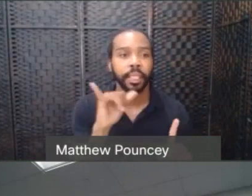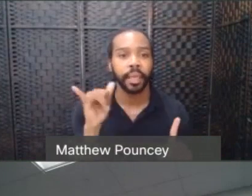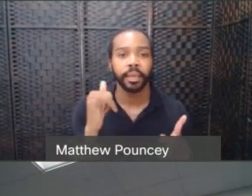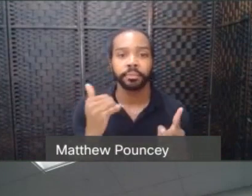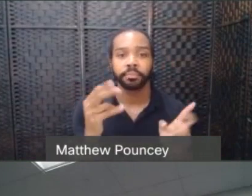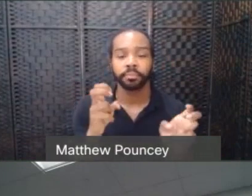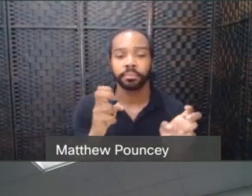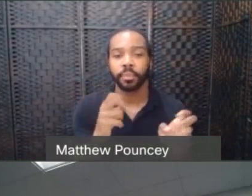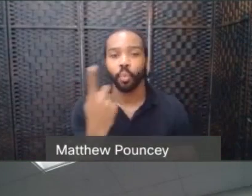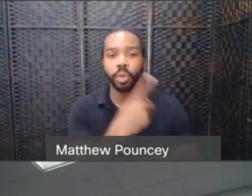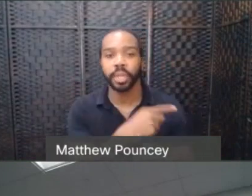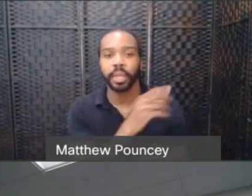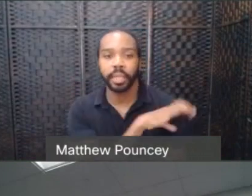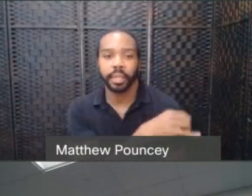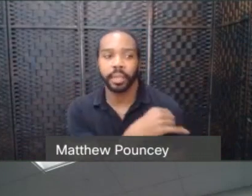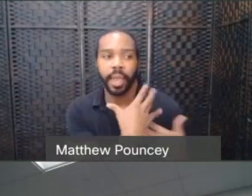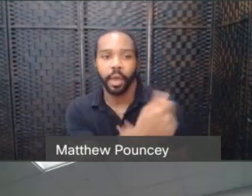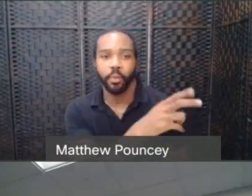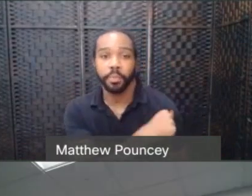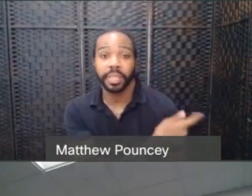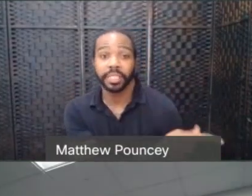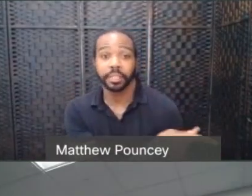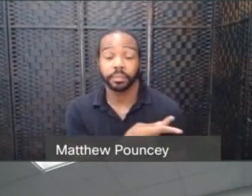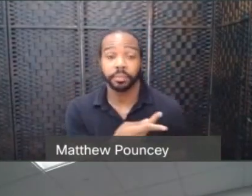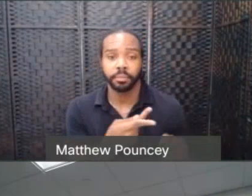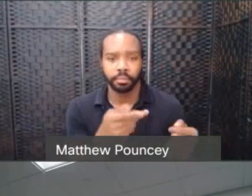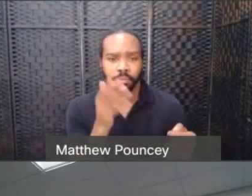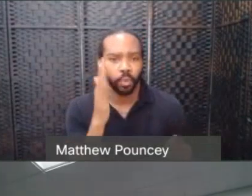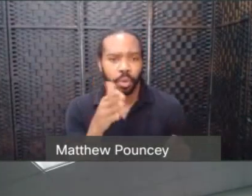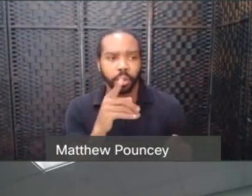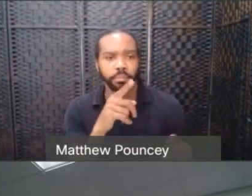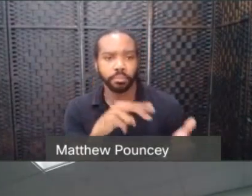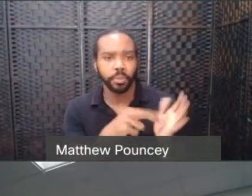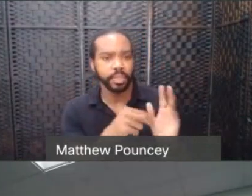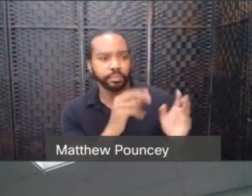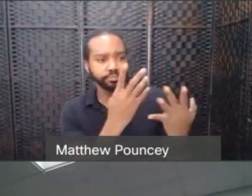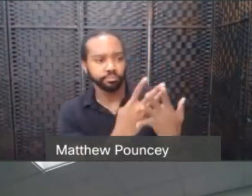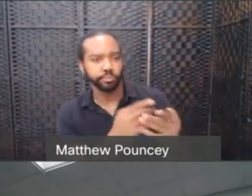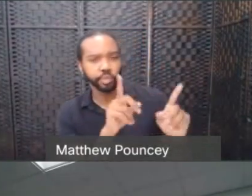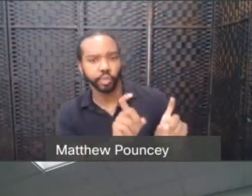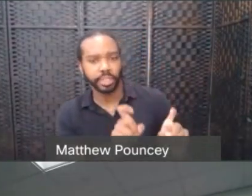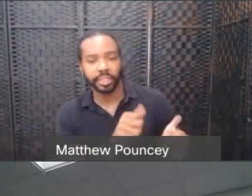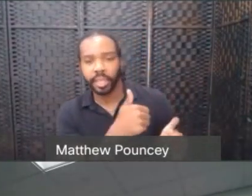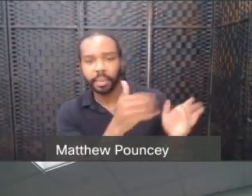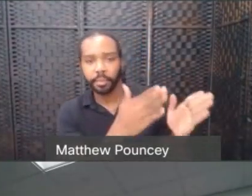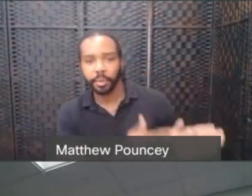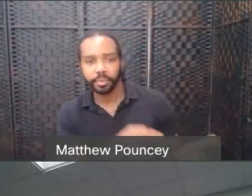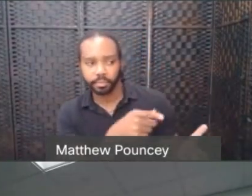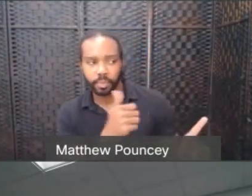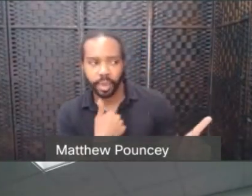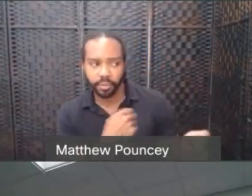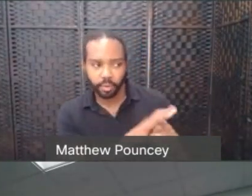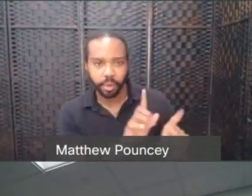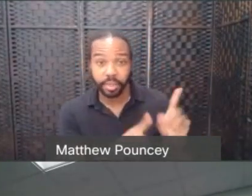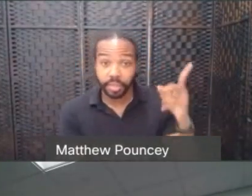who purposely screens any individual that may have COVID-19 and does not provide services to anyone with COVID-19 or suspected